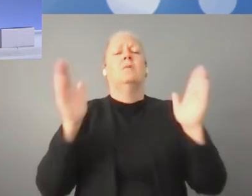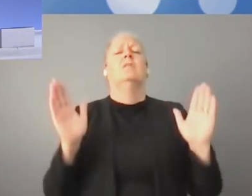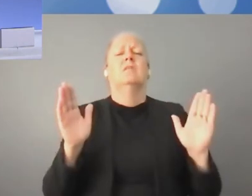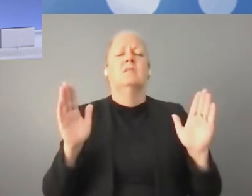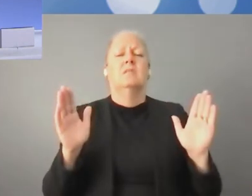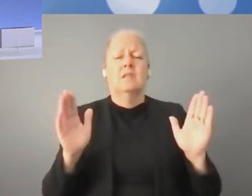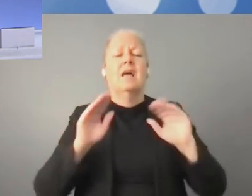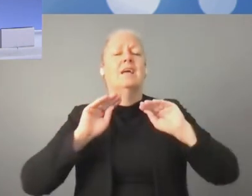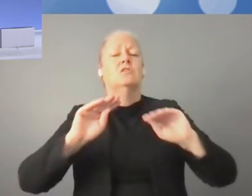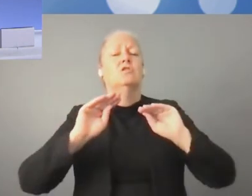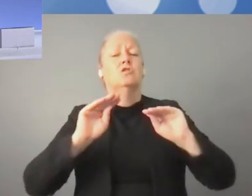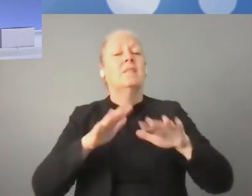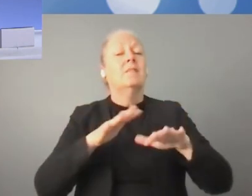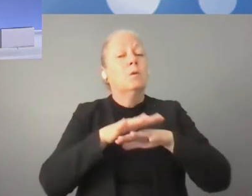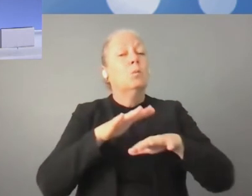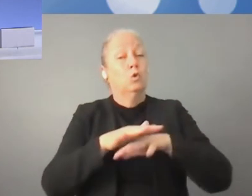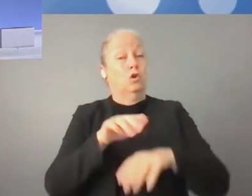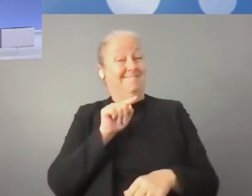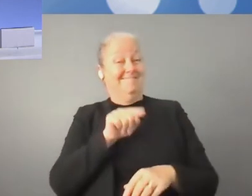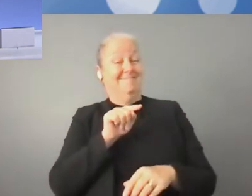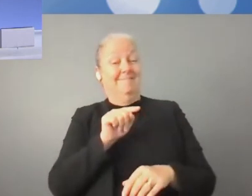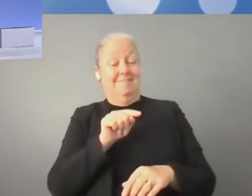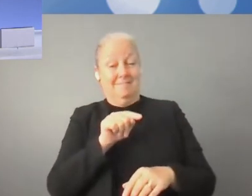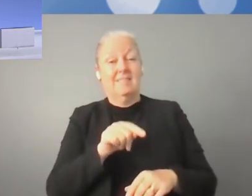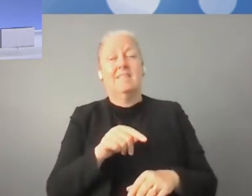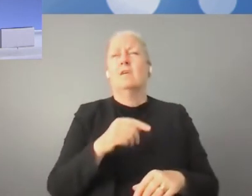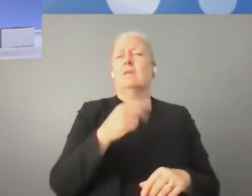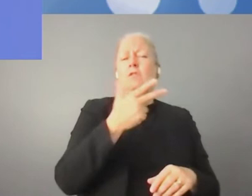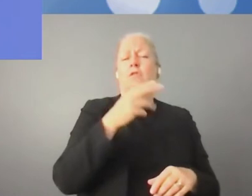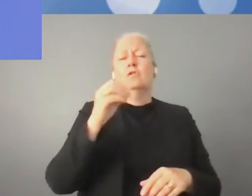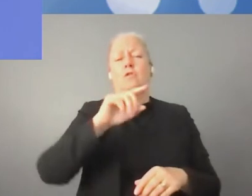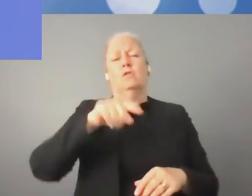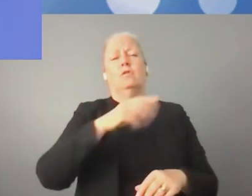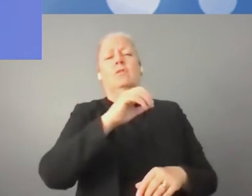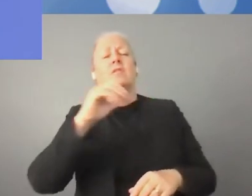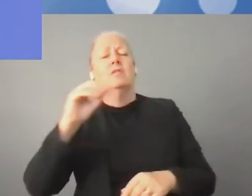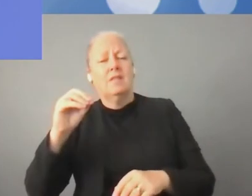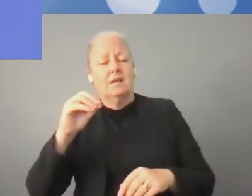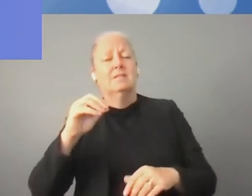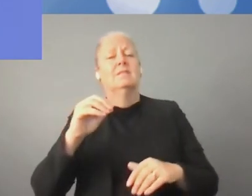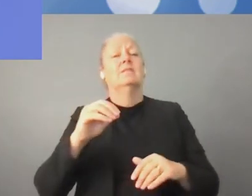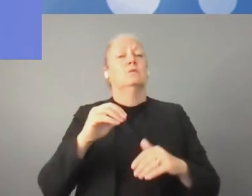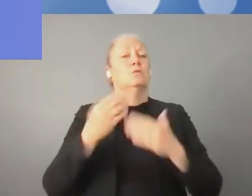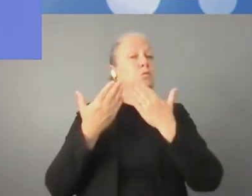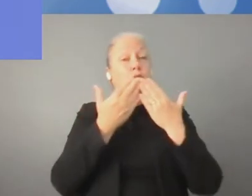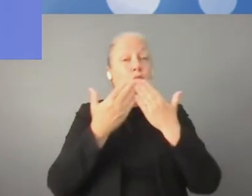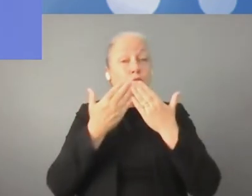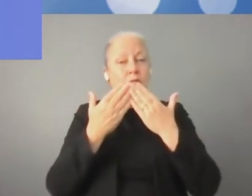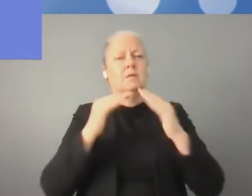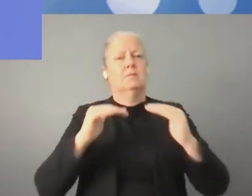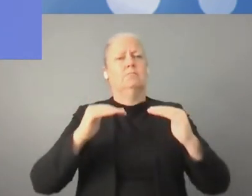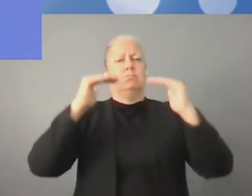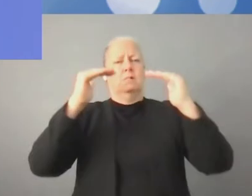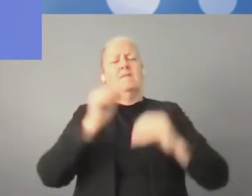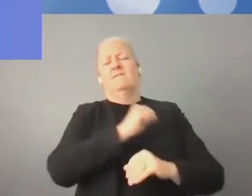network so we are connecting 30 000 schools to the high-speed internet and also providing the access to the to the network